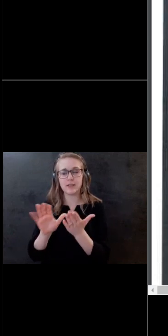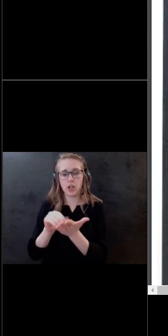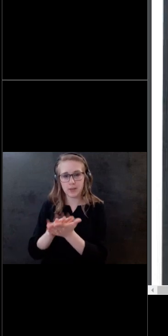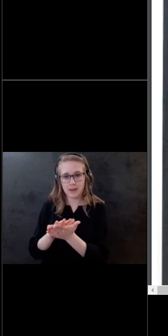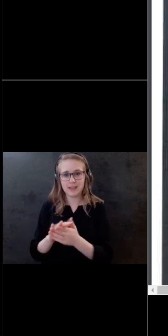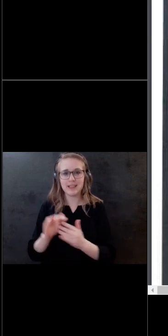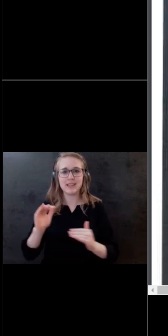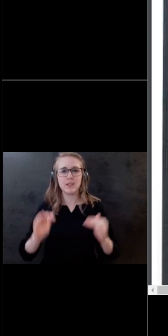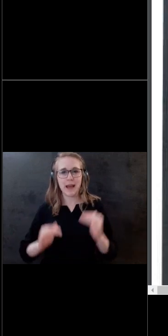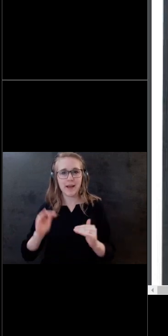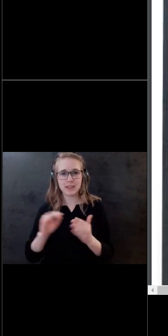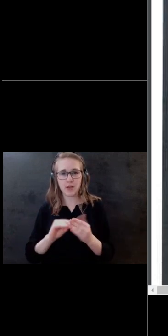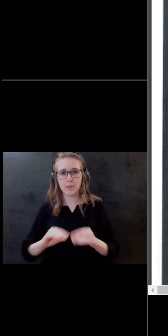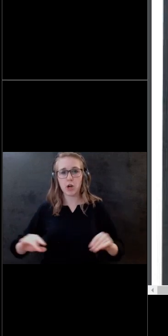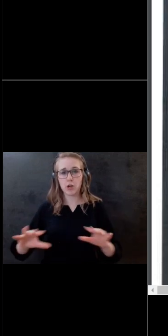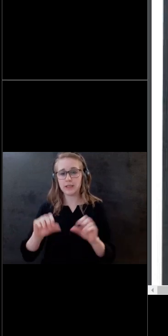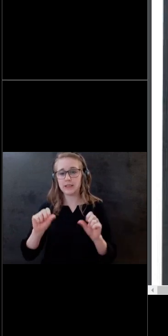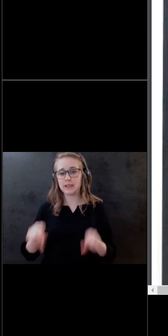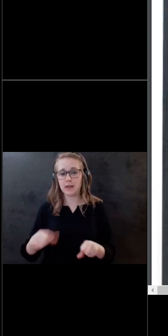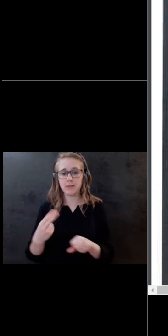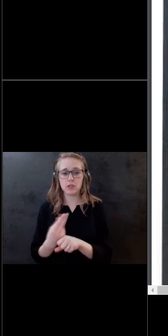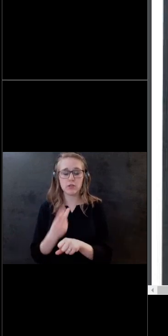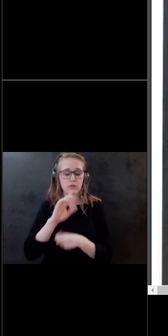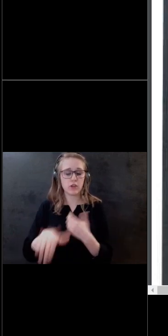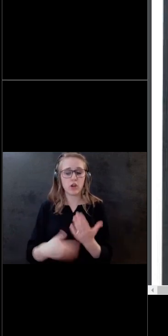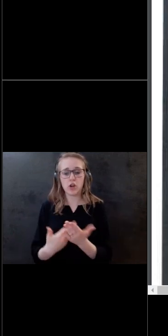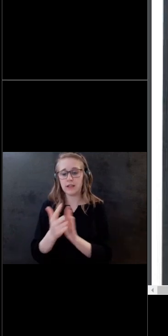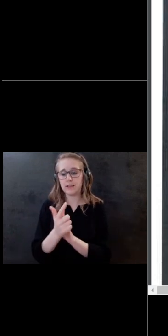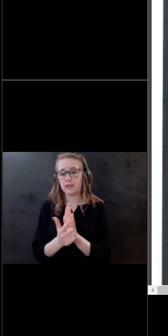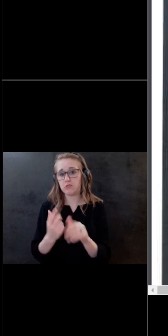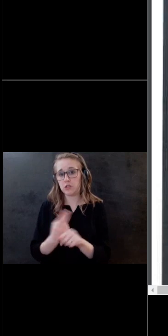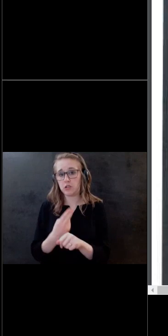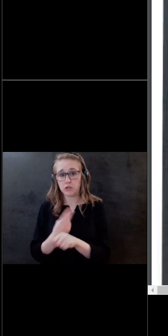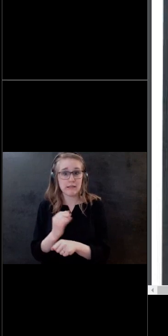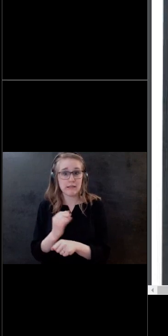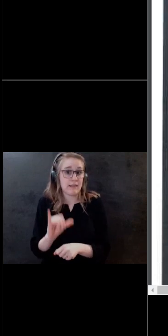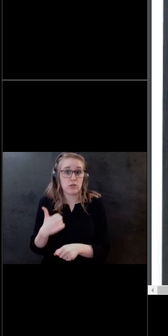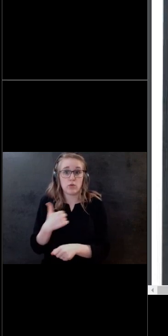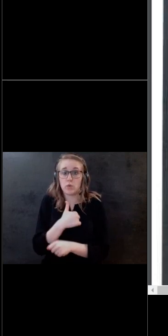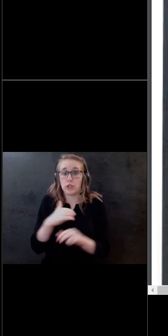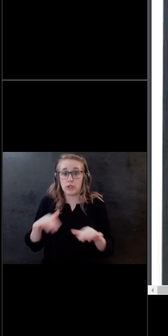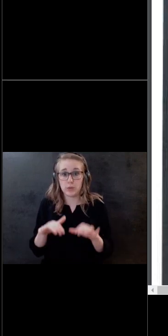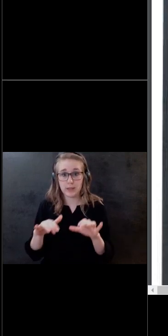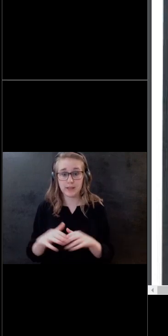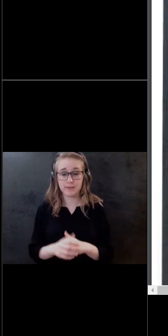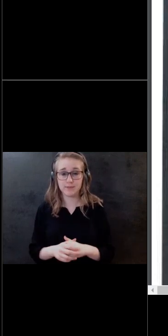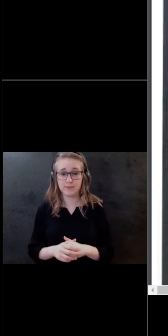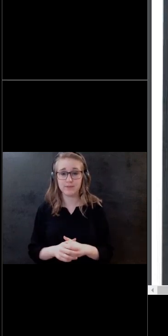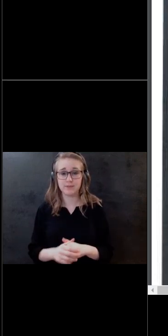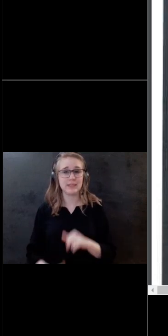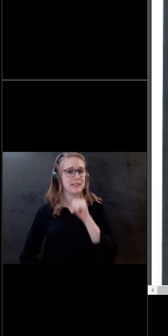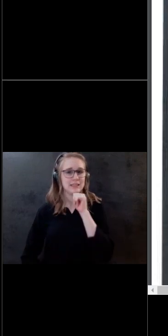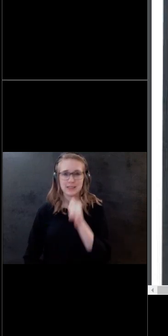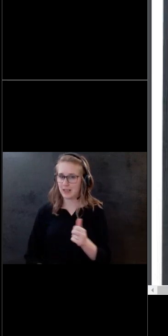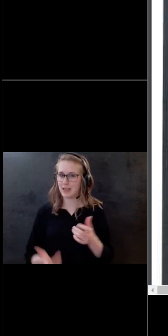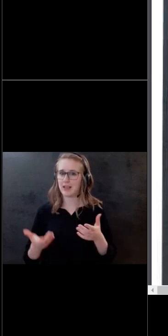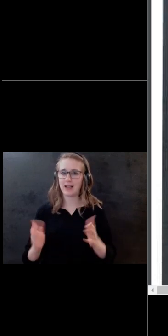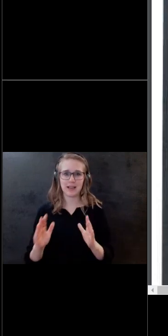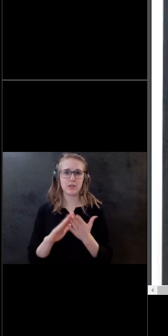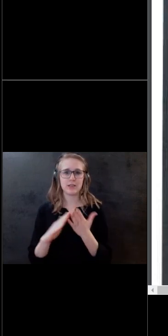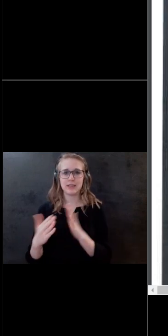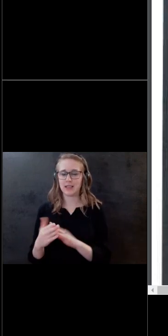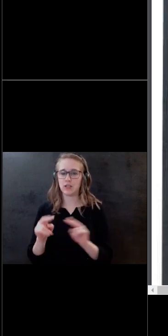of the property can be used for all legal uses, which is what we're doing. It does not allow the city to